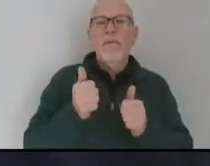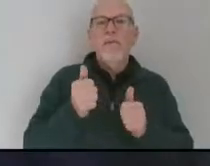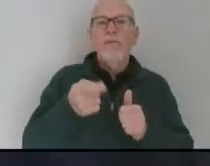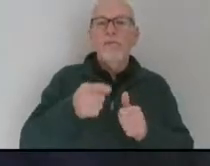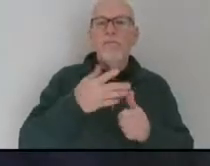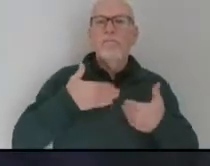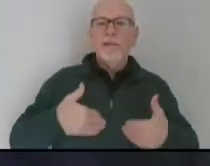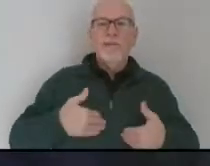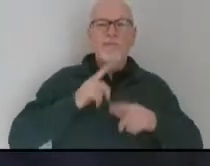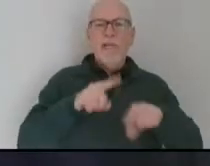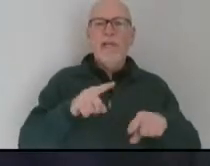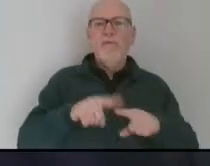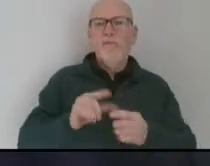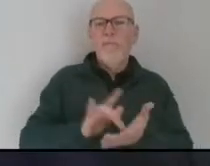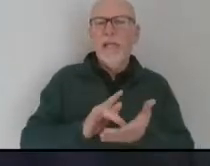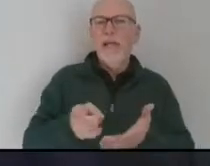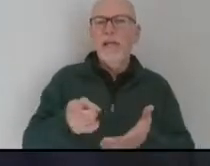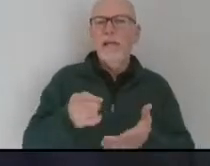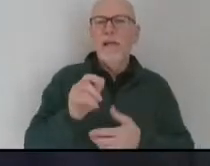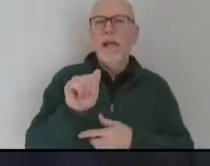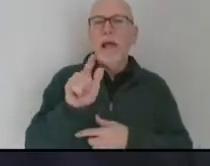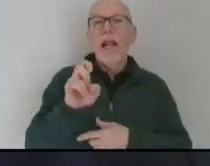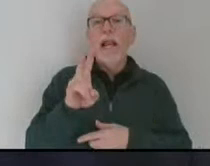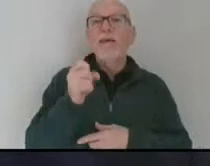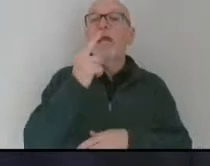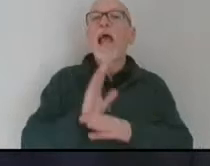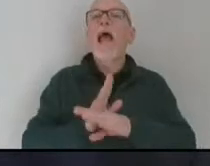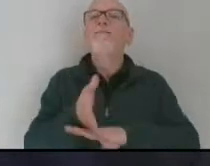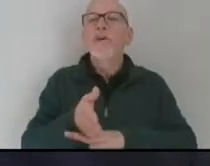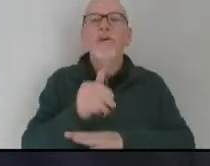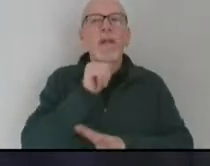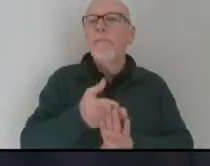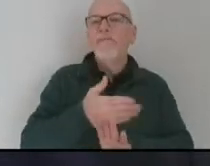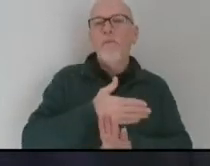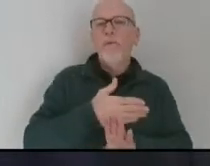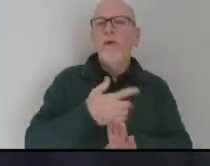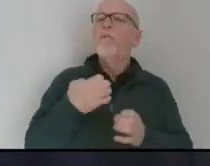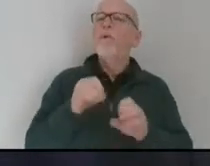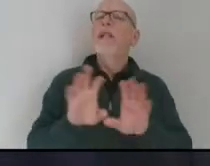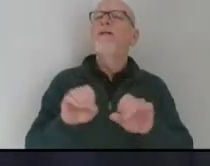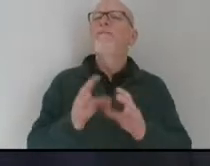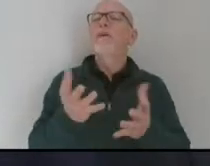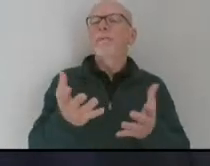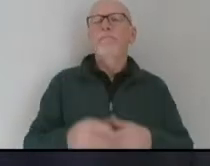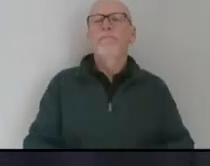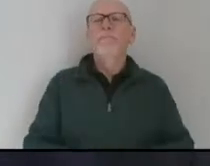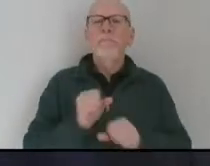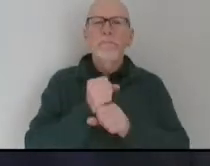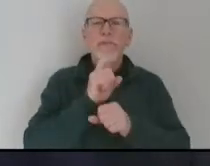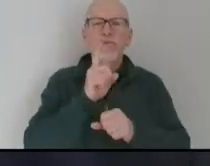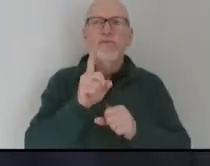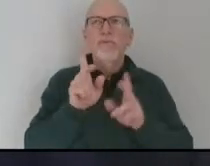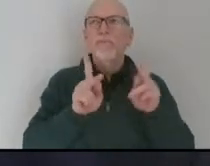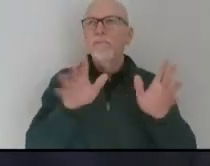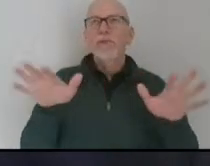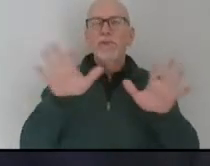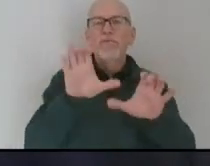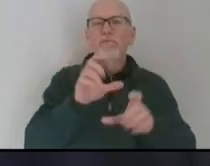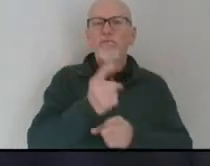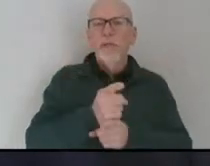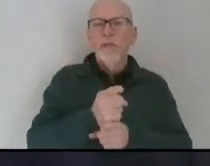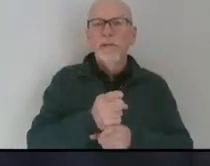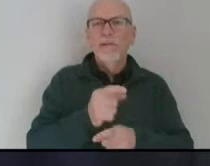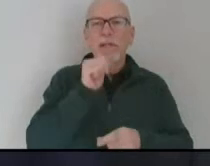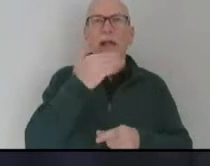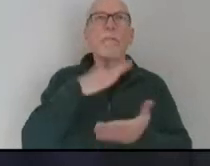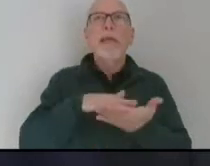to the dose, so take a leave afterwards. And I'm just wanting to clarify that. Yep. Make sure bad advice isn't